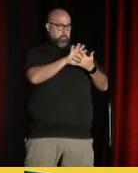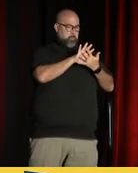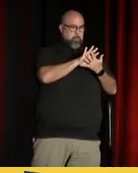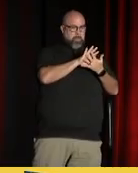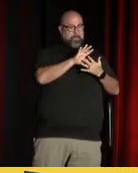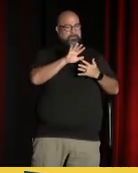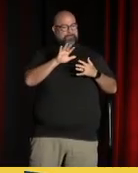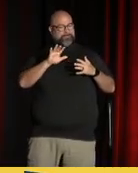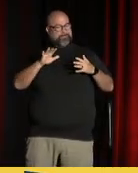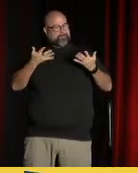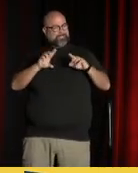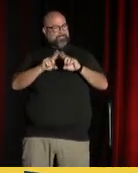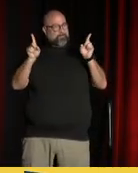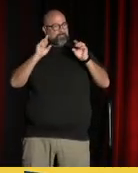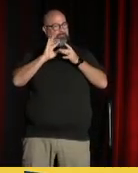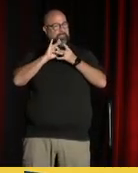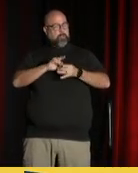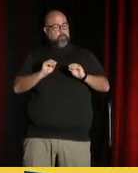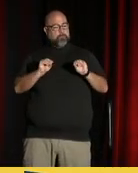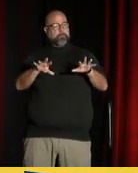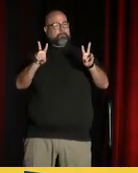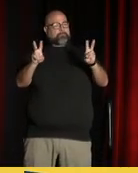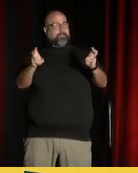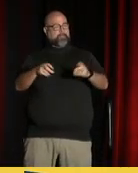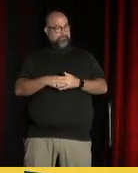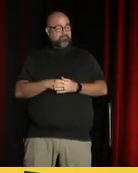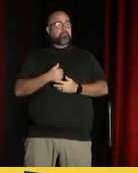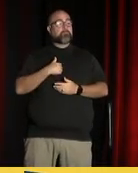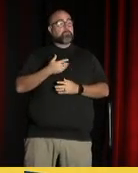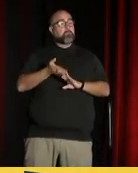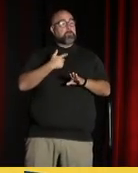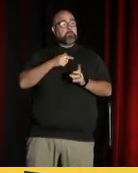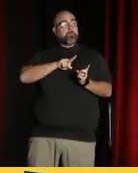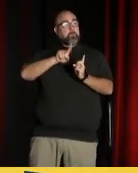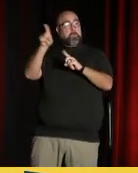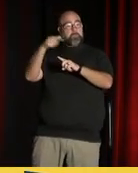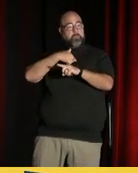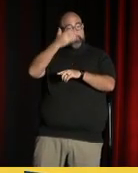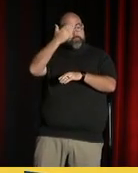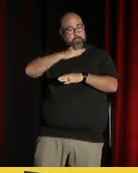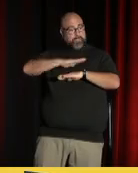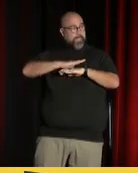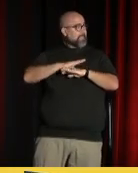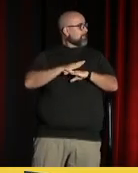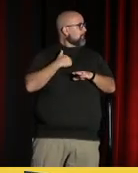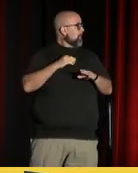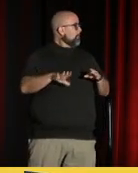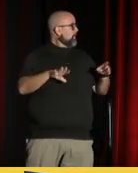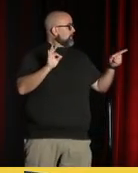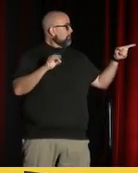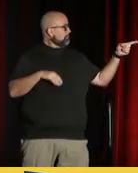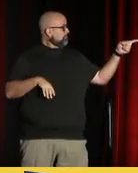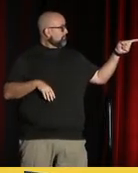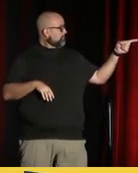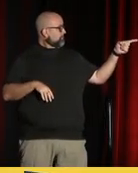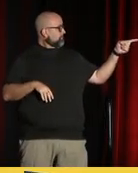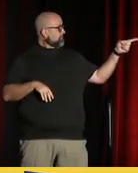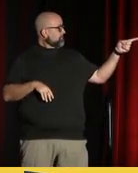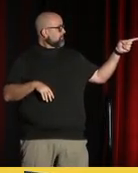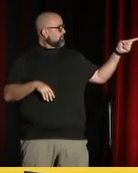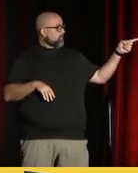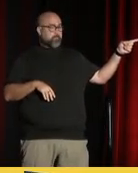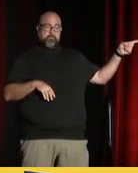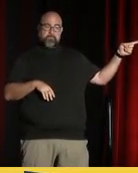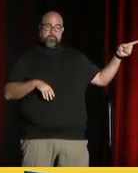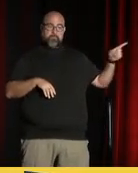So before the show, I stopped by the front desk at the hotel, and I picked up a copy of the